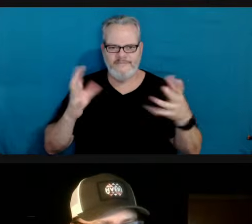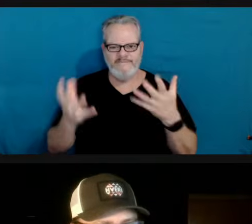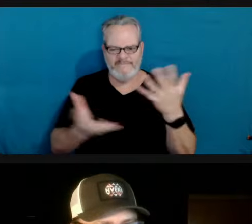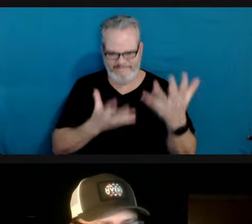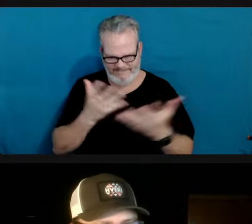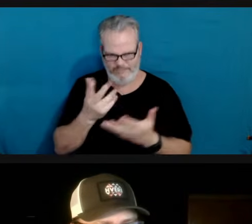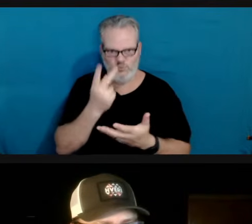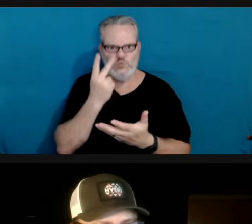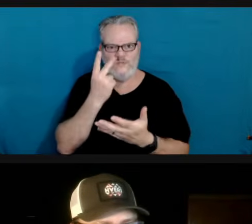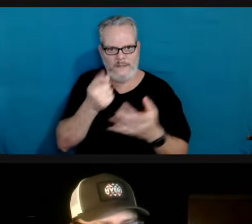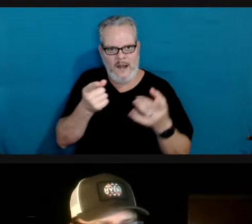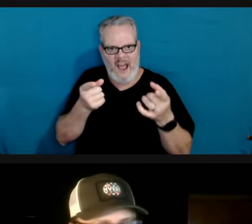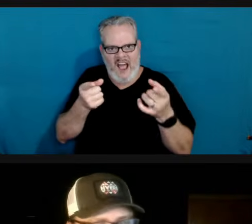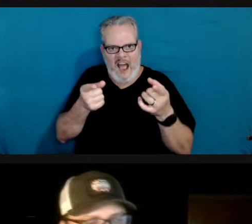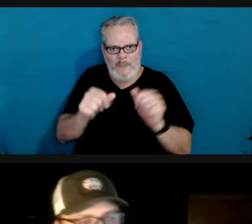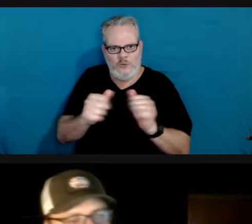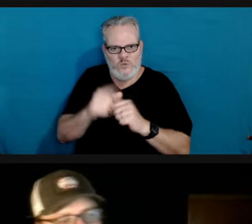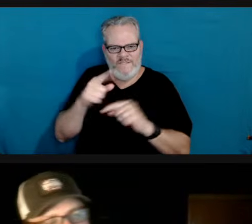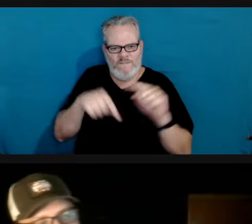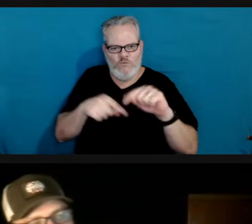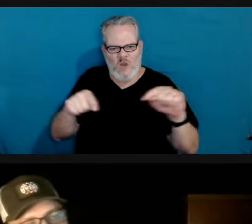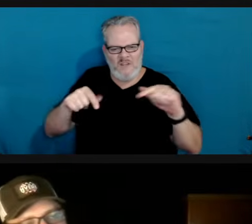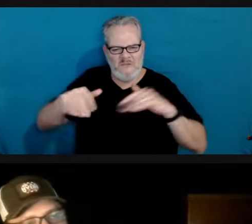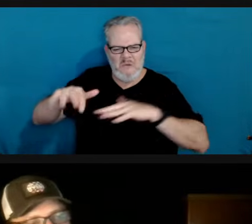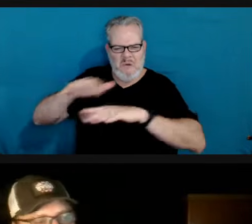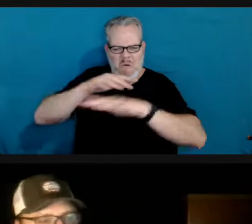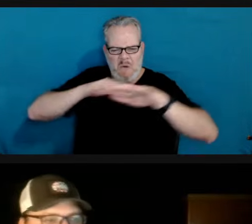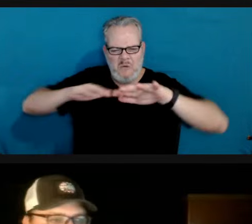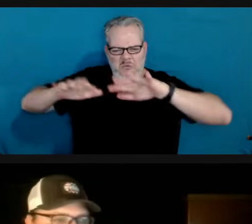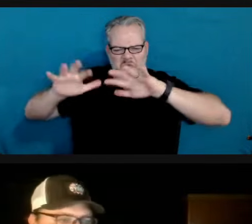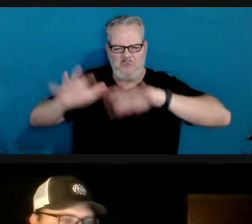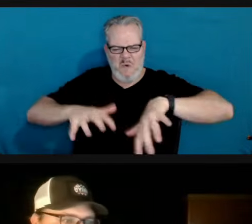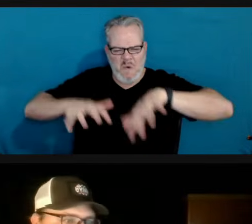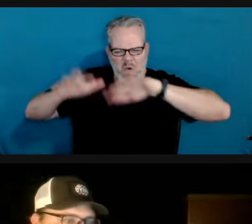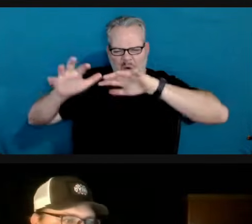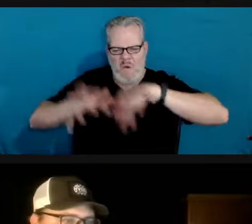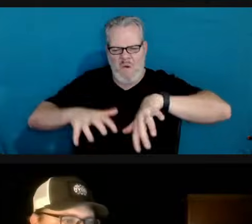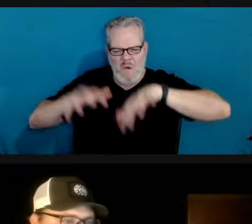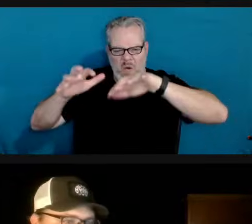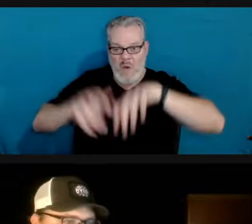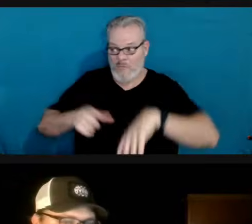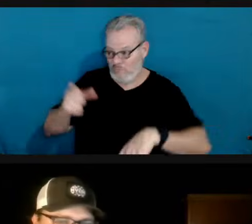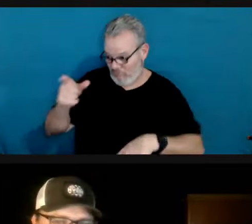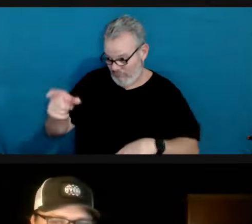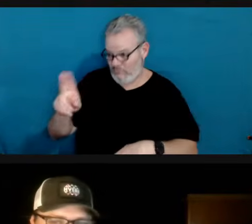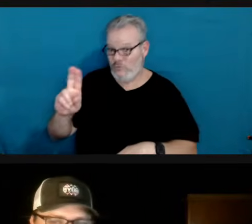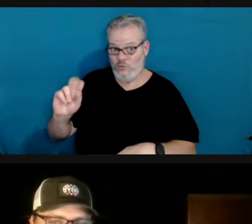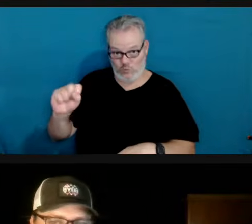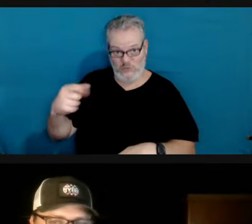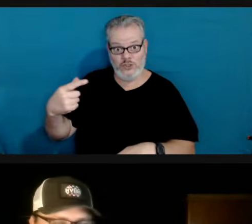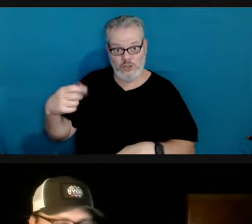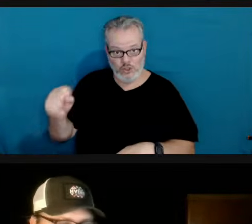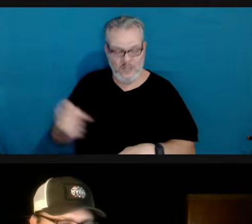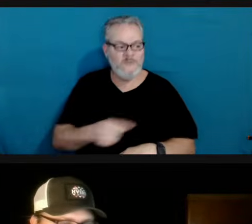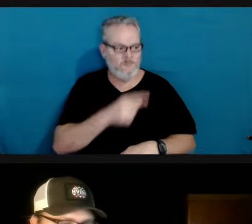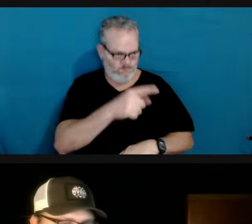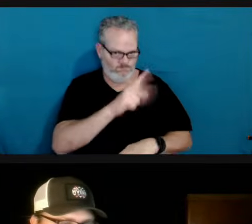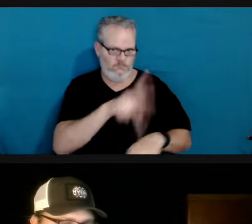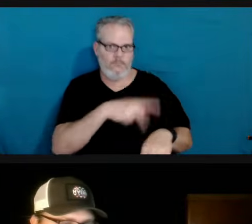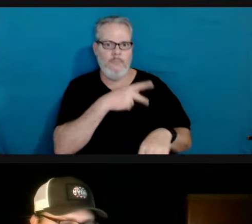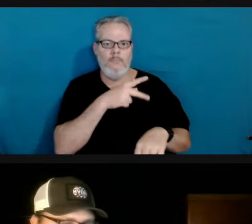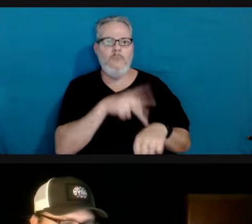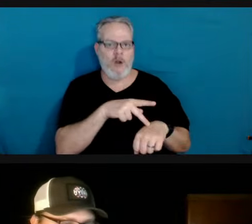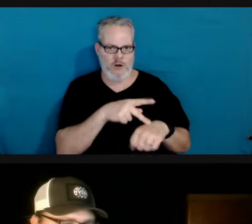usually with USGS, and that's true this week as well, but more rarely with the park, and that maybe is what's happening over here at the steam vents earlier